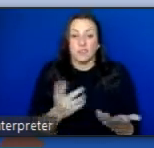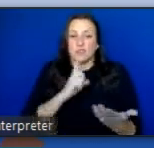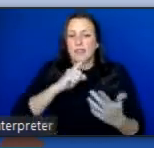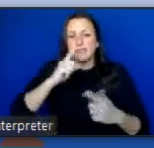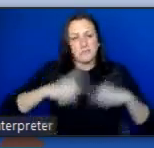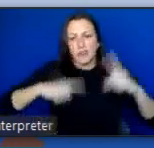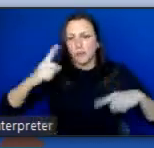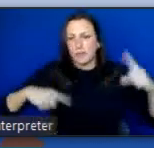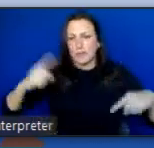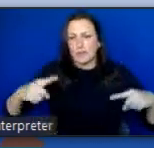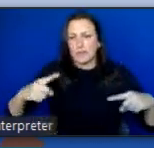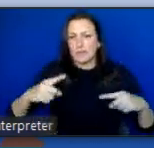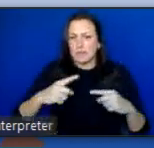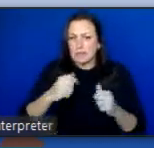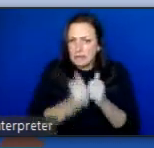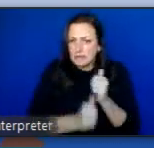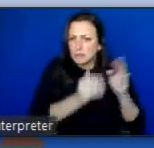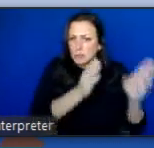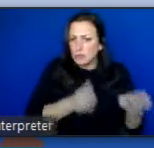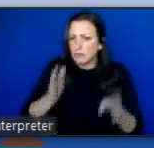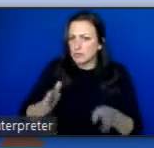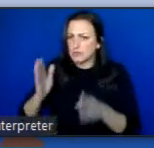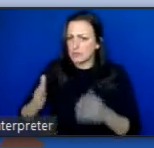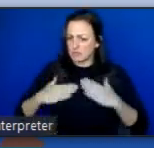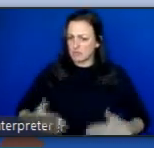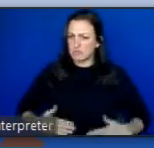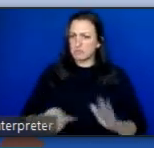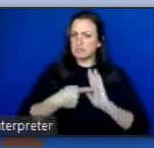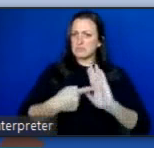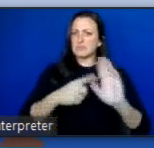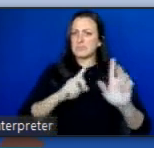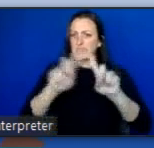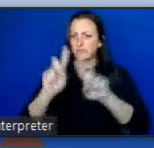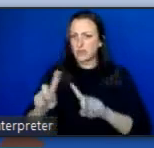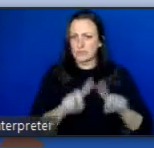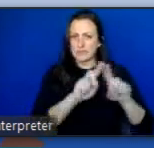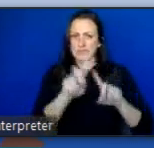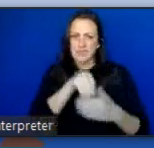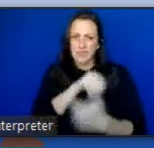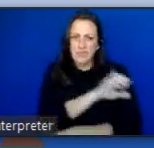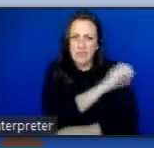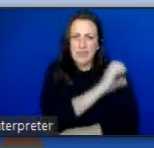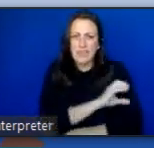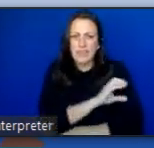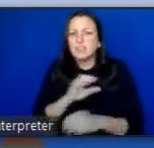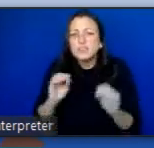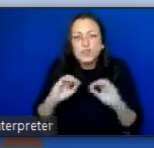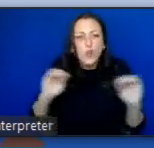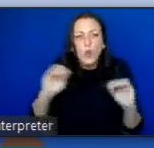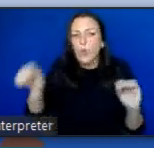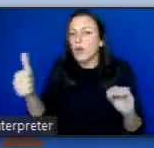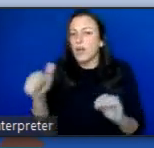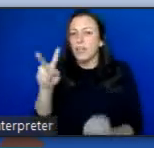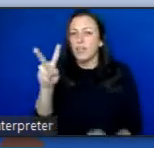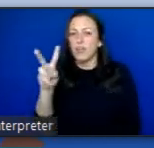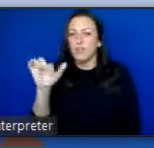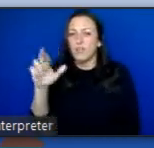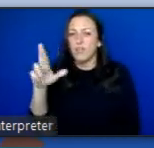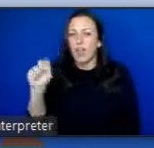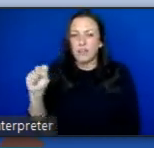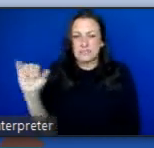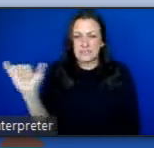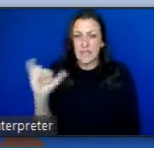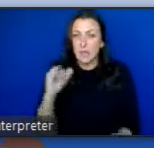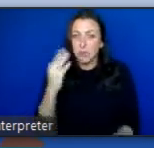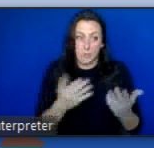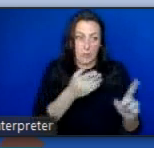its clinical presentation. So again, we don't have any other viruses that behave like this, where someone might have no